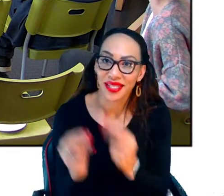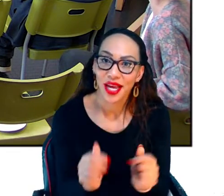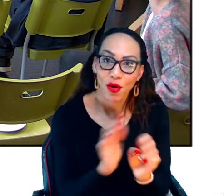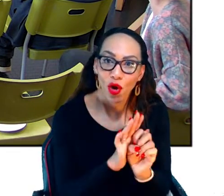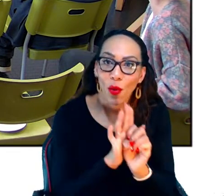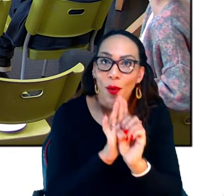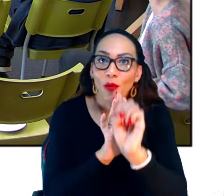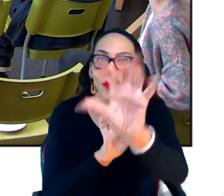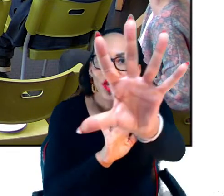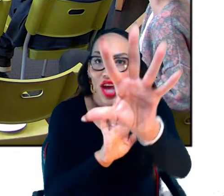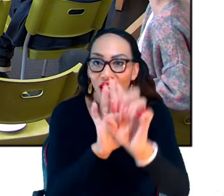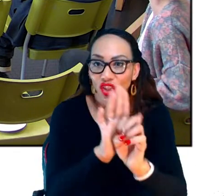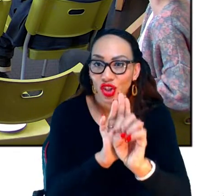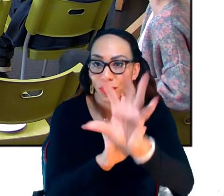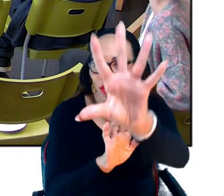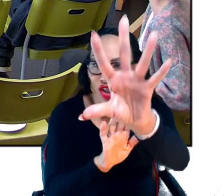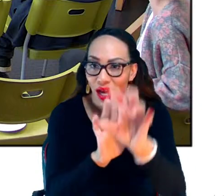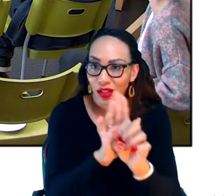But also there'd be,